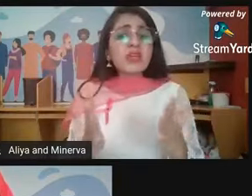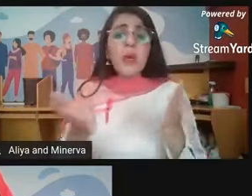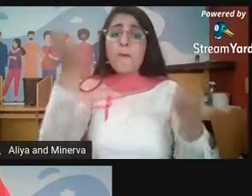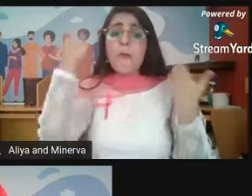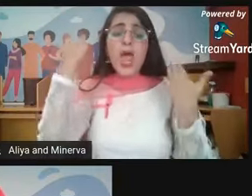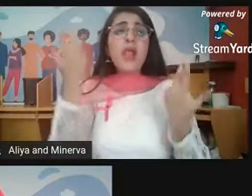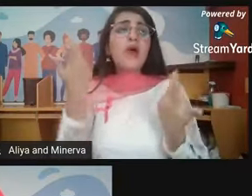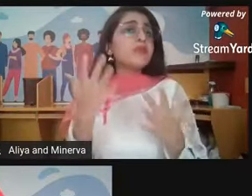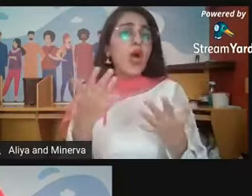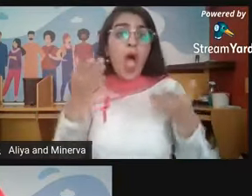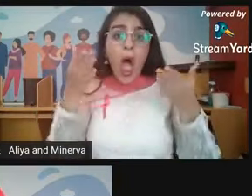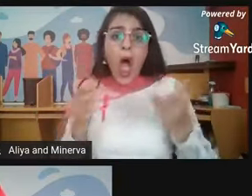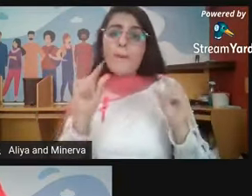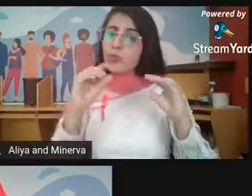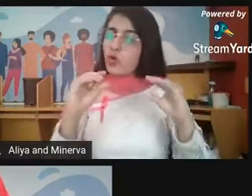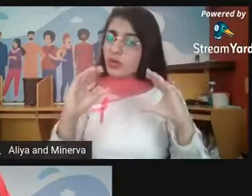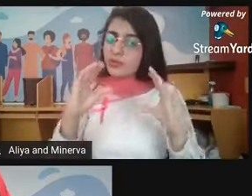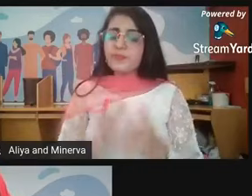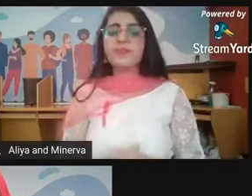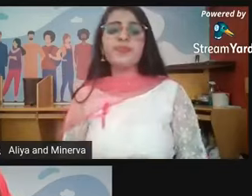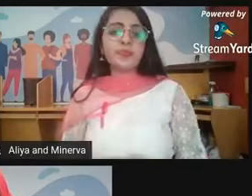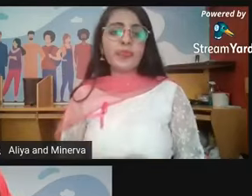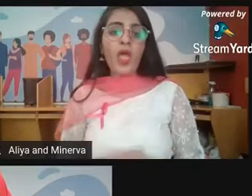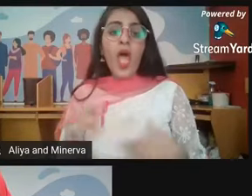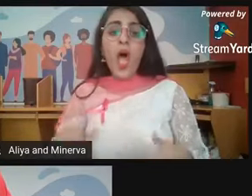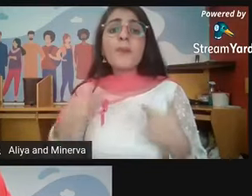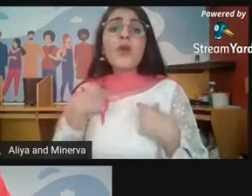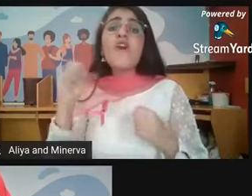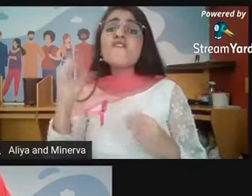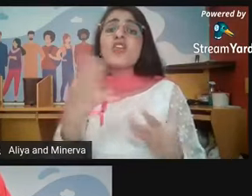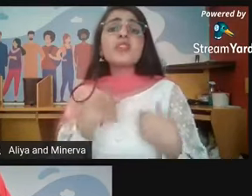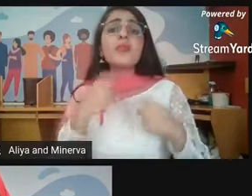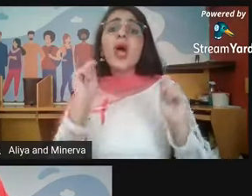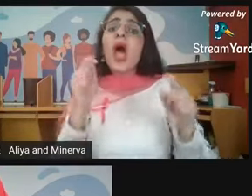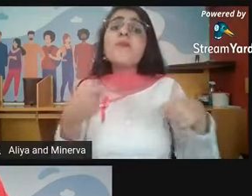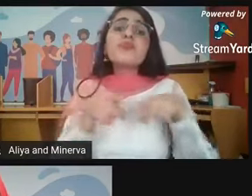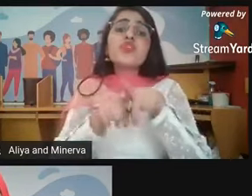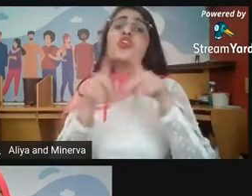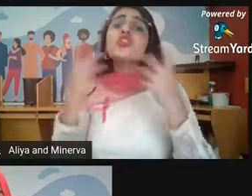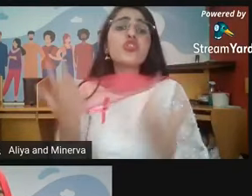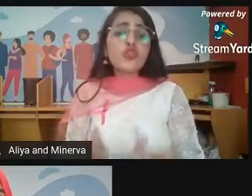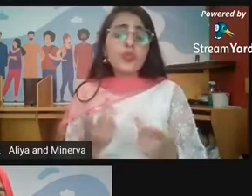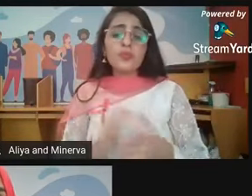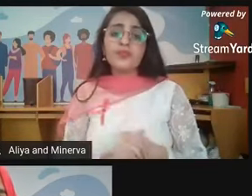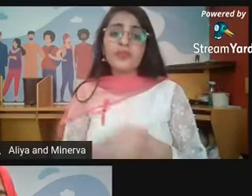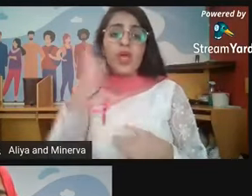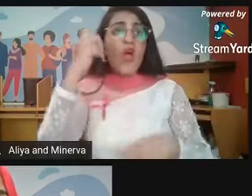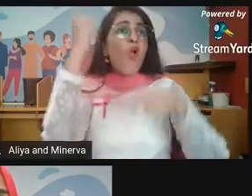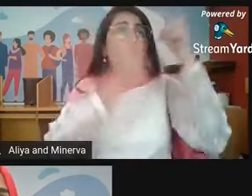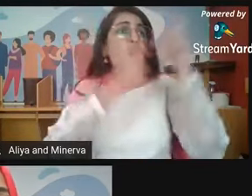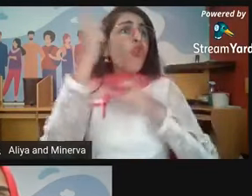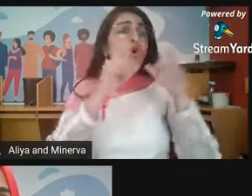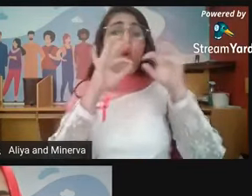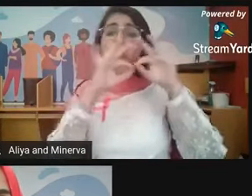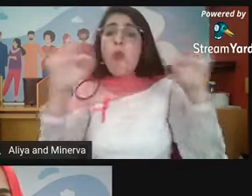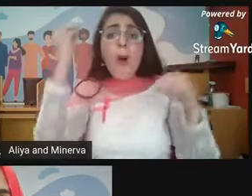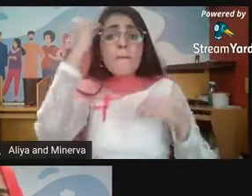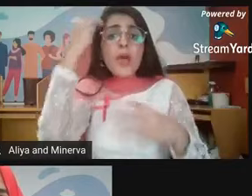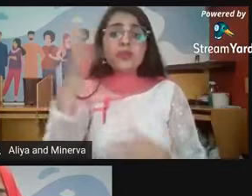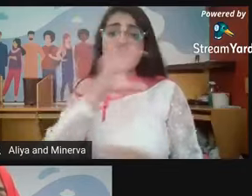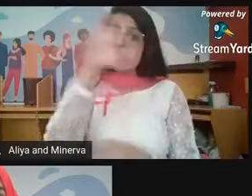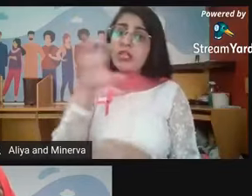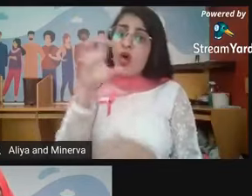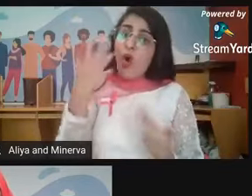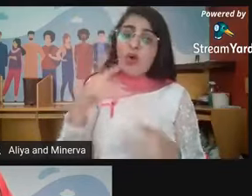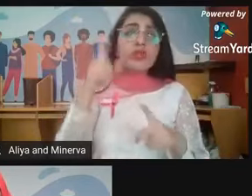this disease. So the reason being I started working on because people are really unaware when they are diagnosed with a